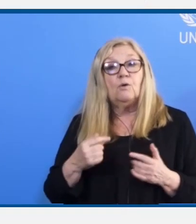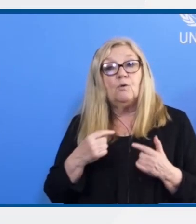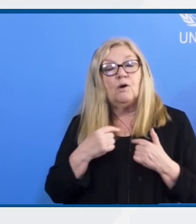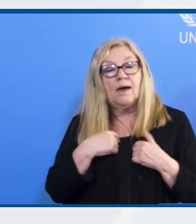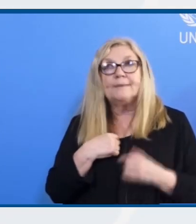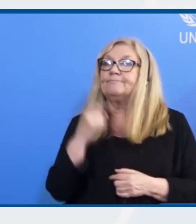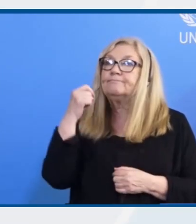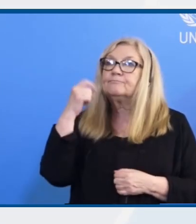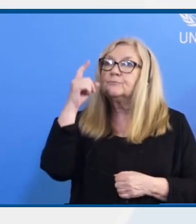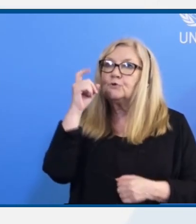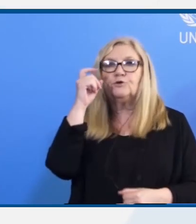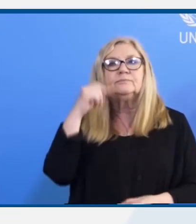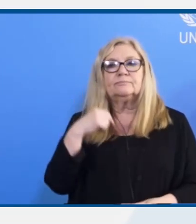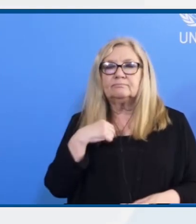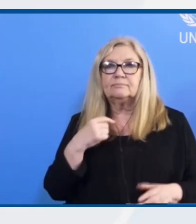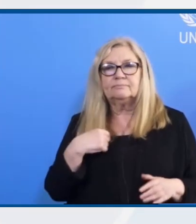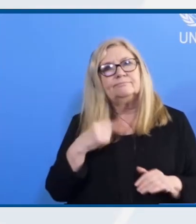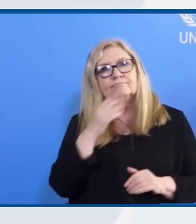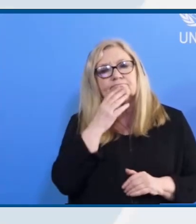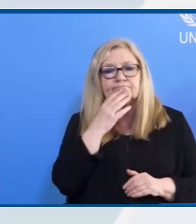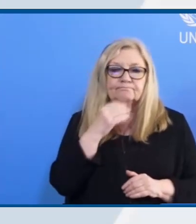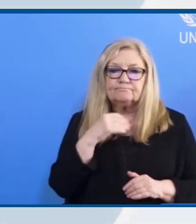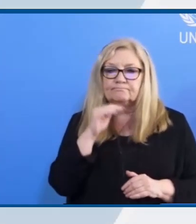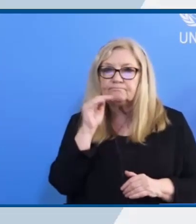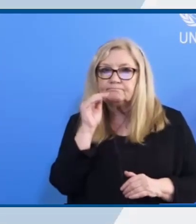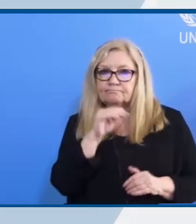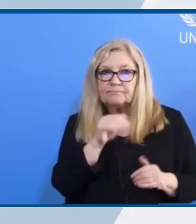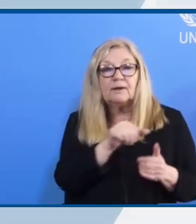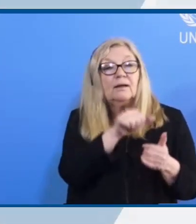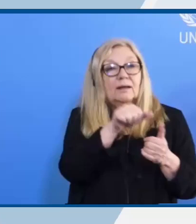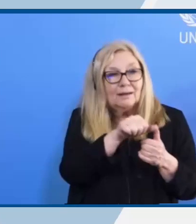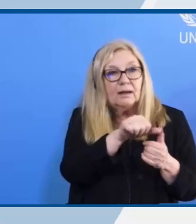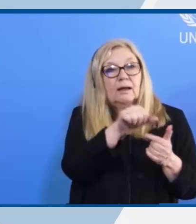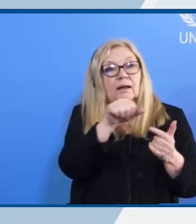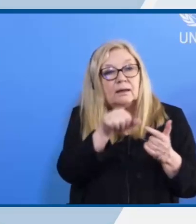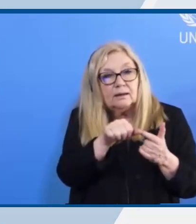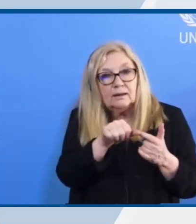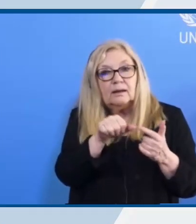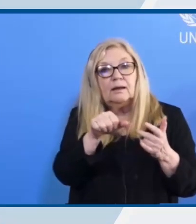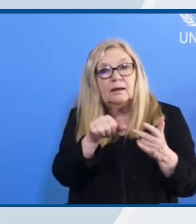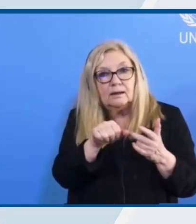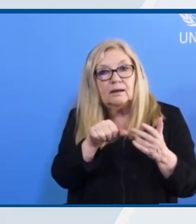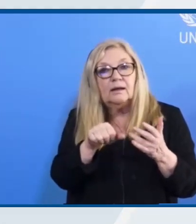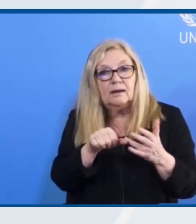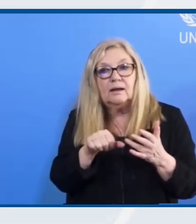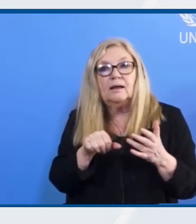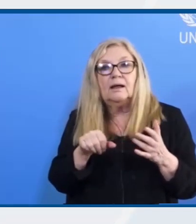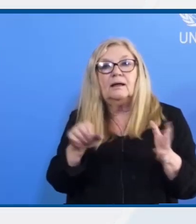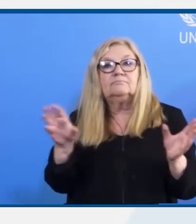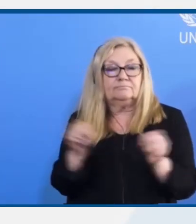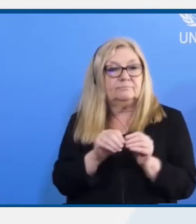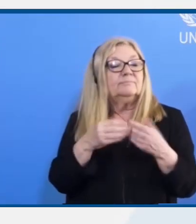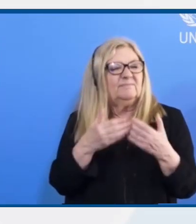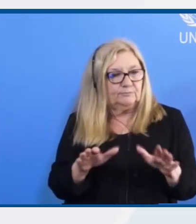to start, I think, Alessandro, followed by Same, followed by Tisa, and last but not least, we leave it to the